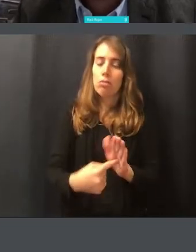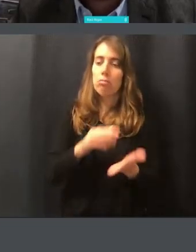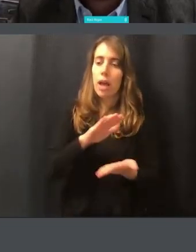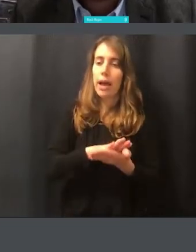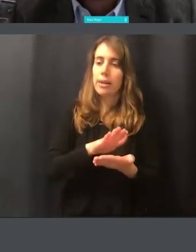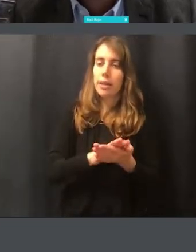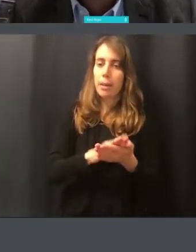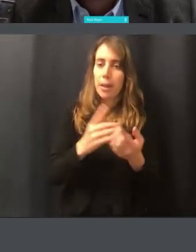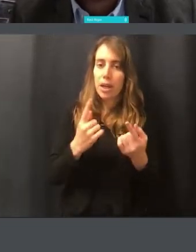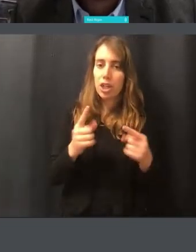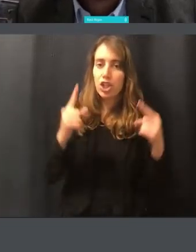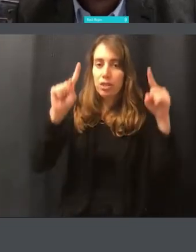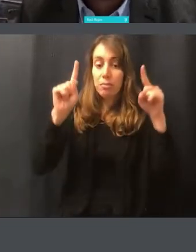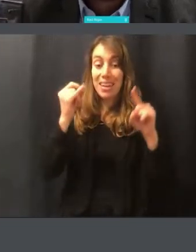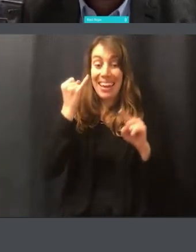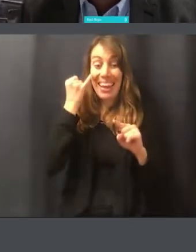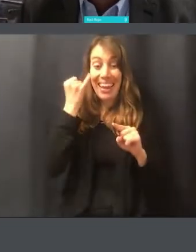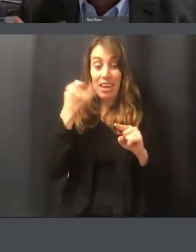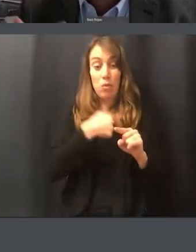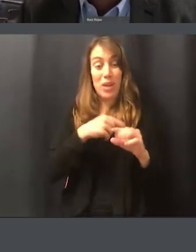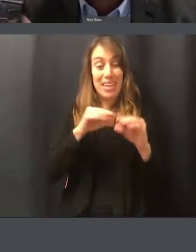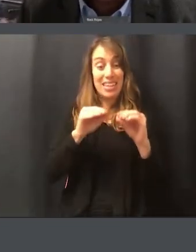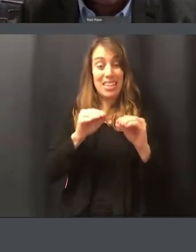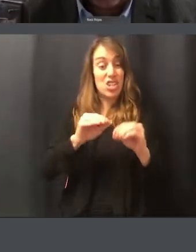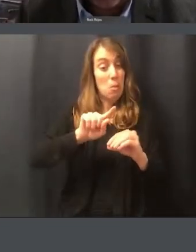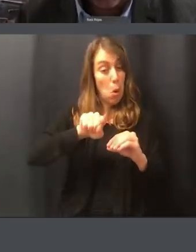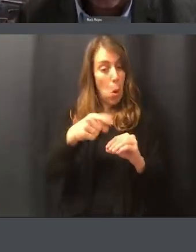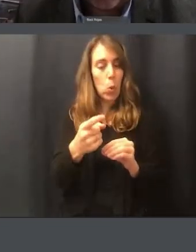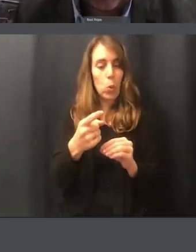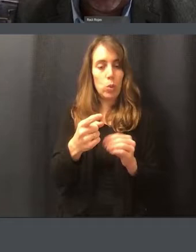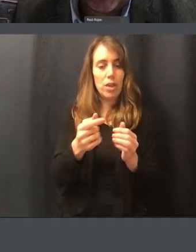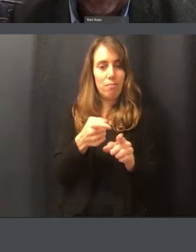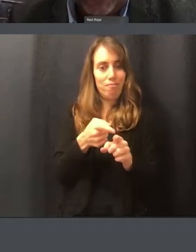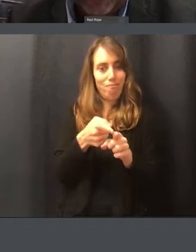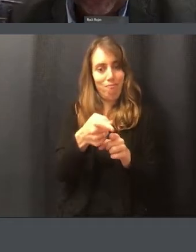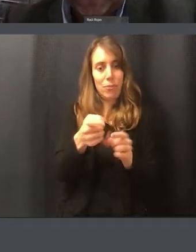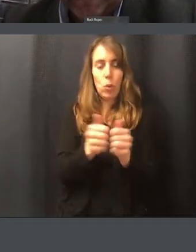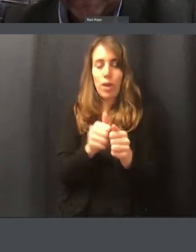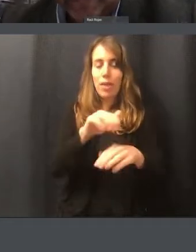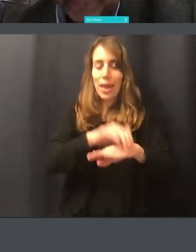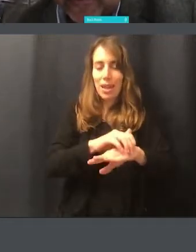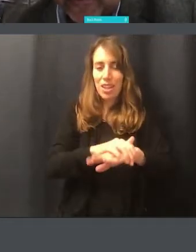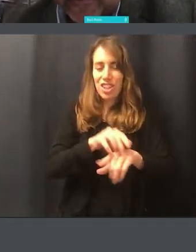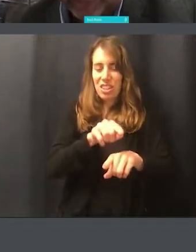child were to be taught only in English, right? So this kid will probably need some degree of